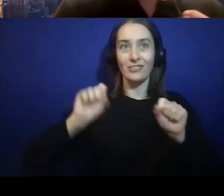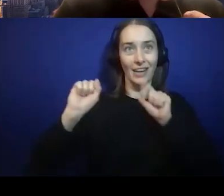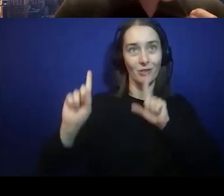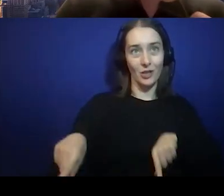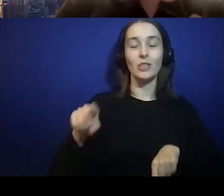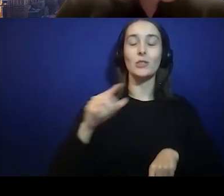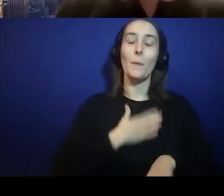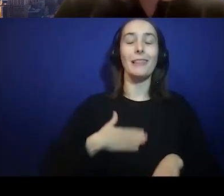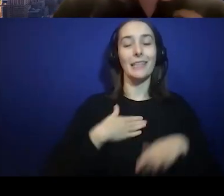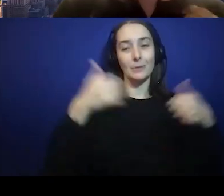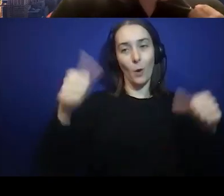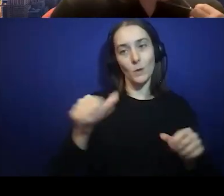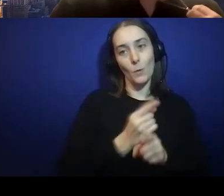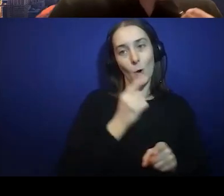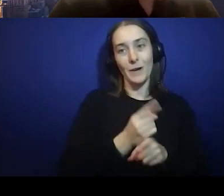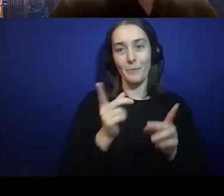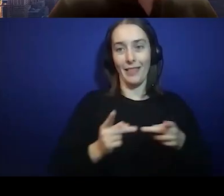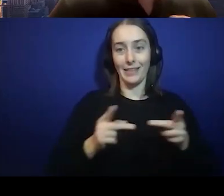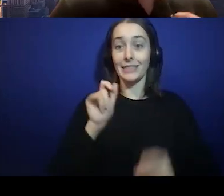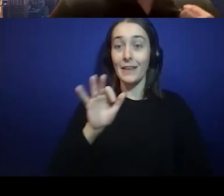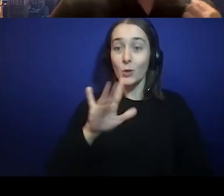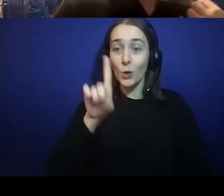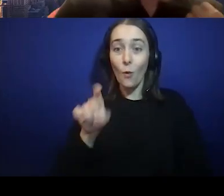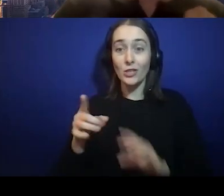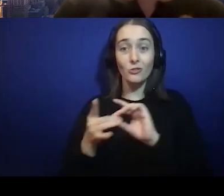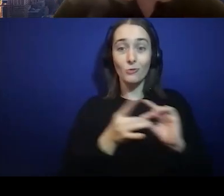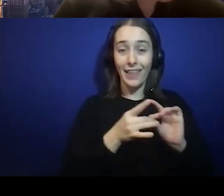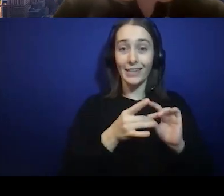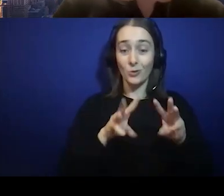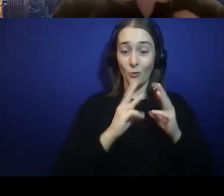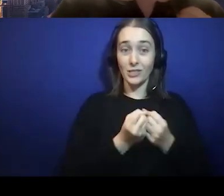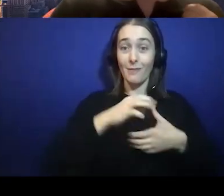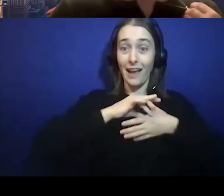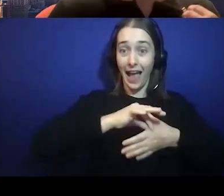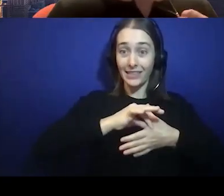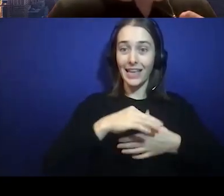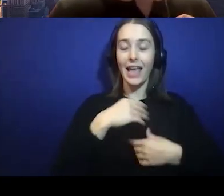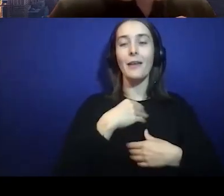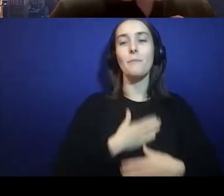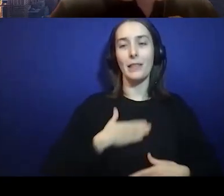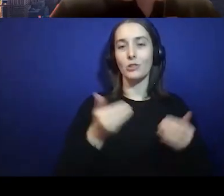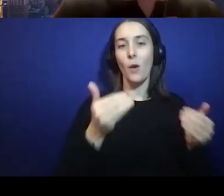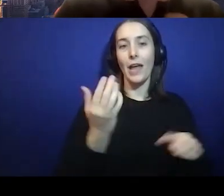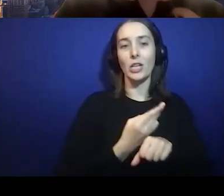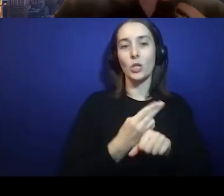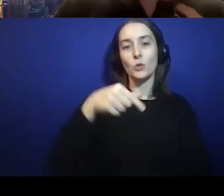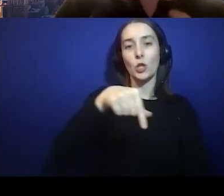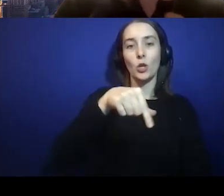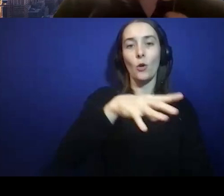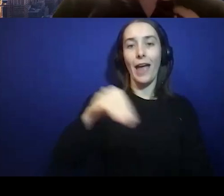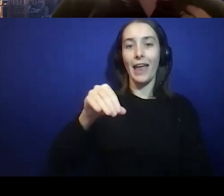the appropriate places. If your question is related to the content of the webinar, please go ahead and use the Q&A